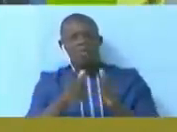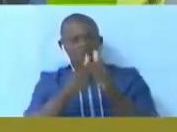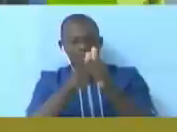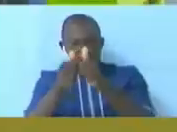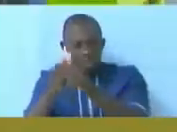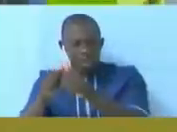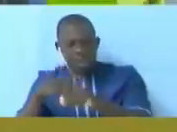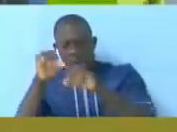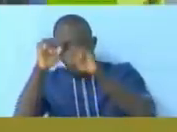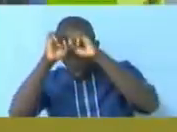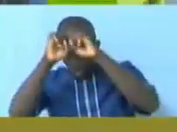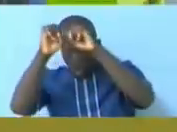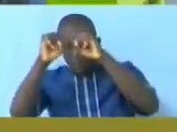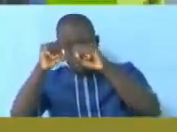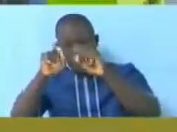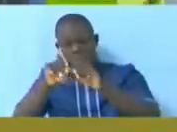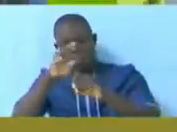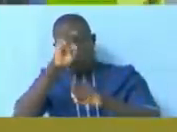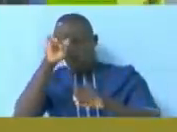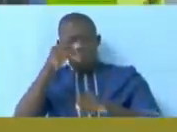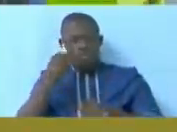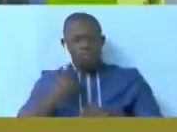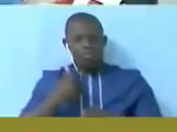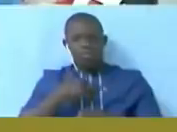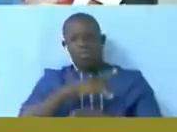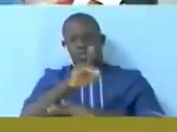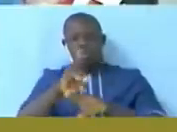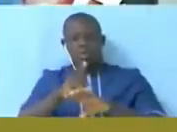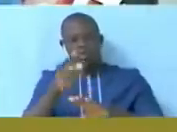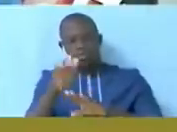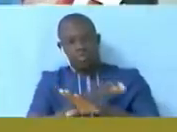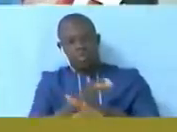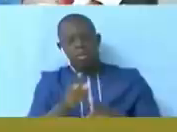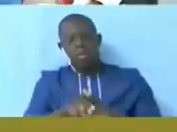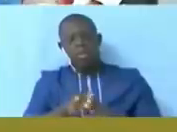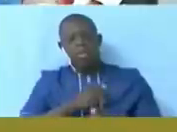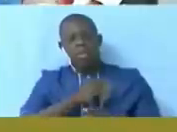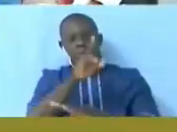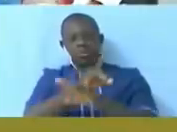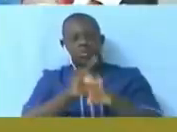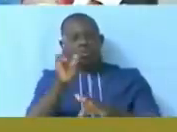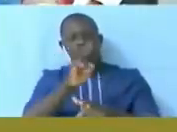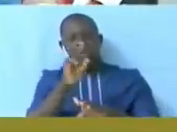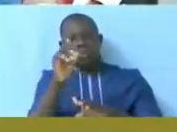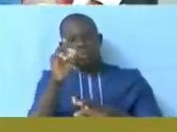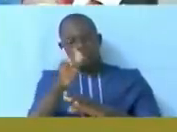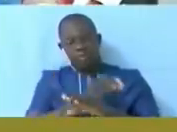Yes. What was his position?